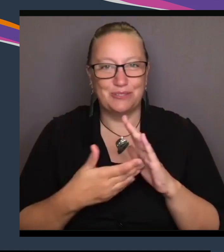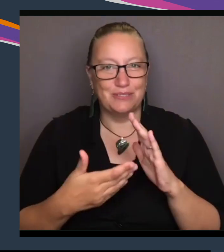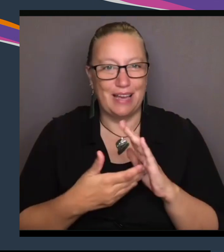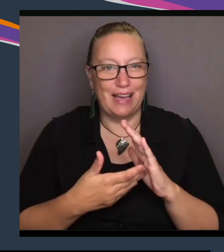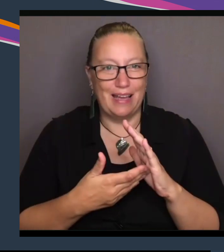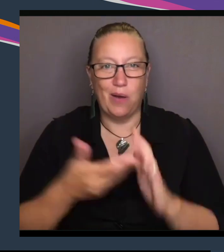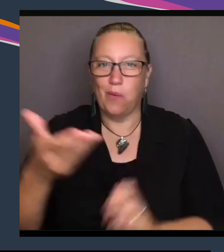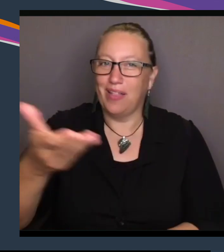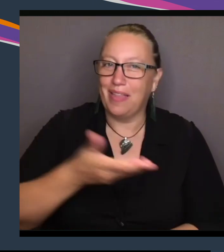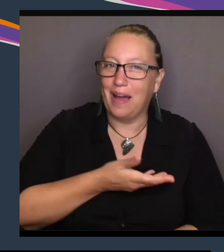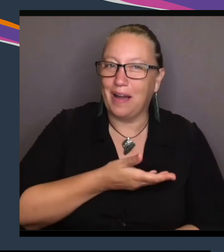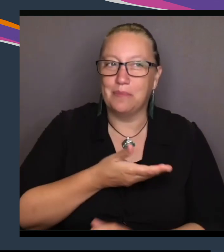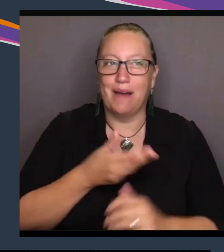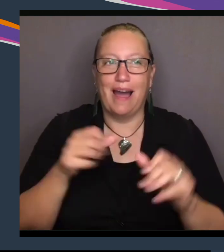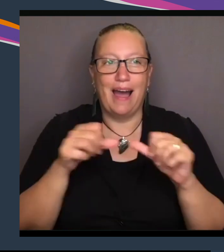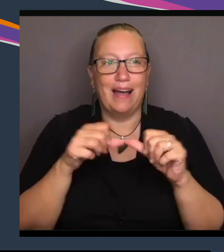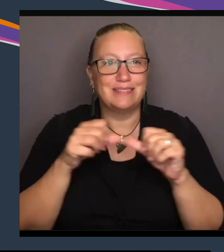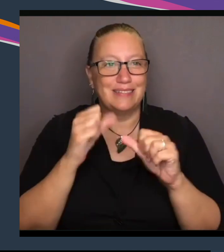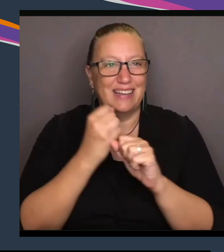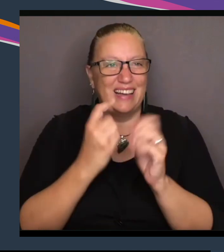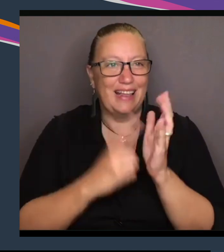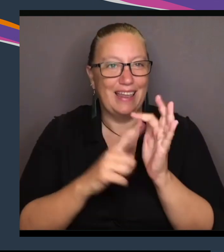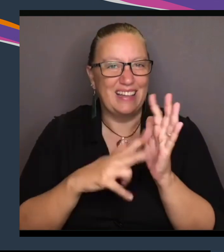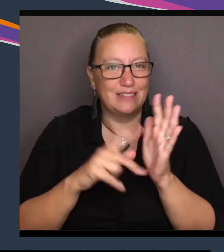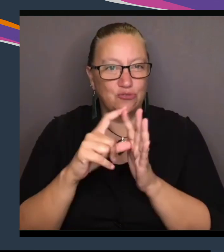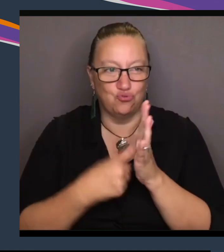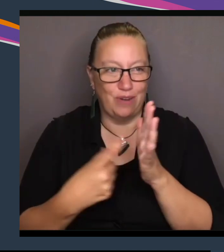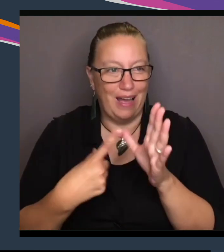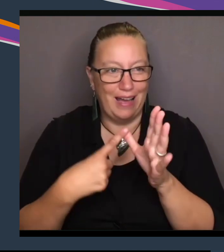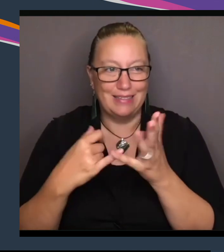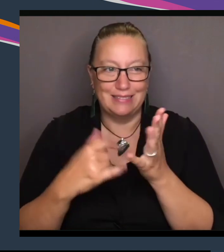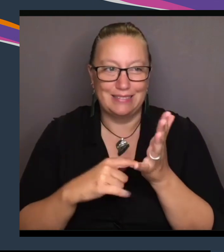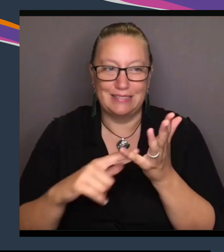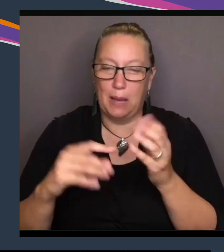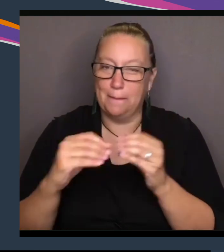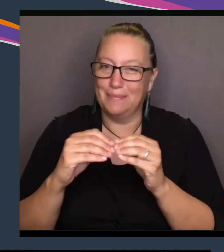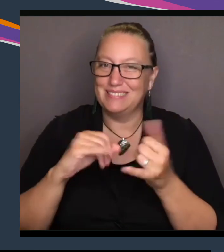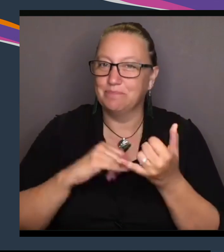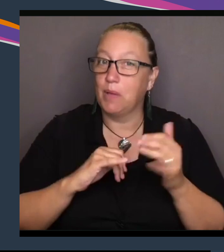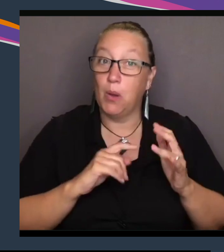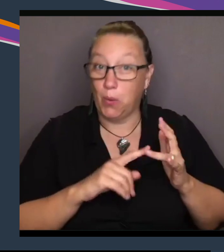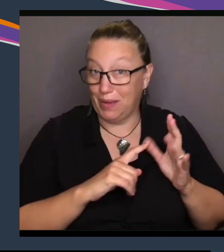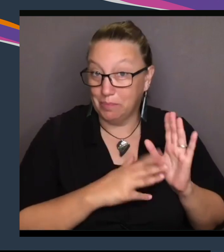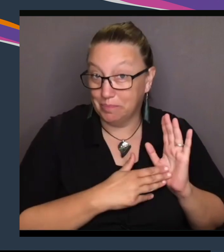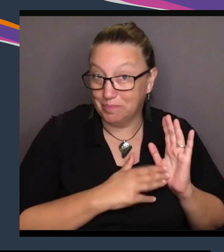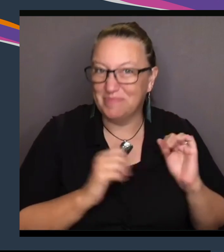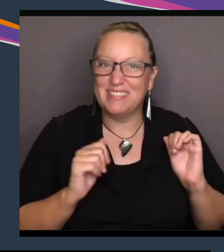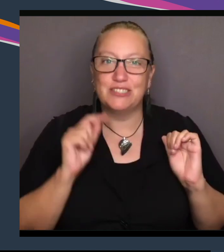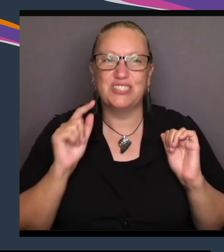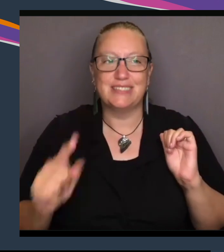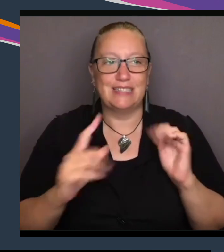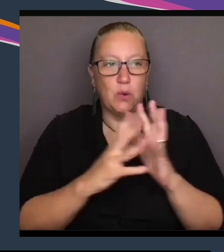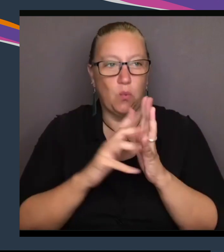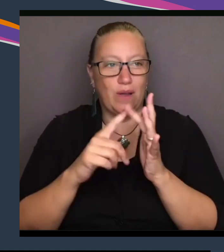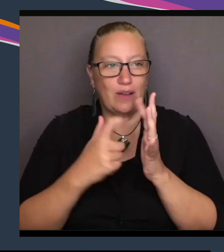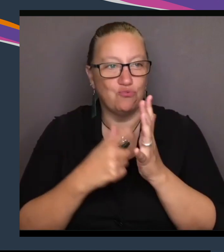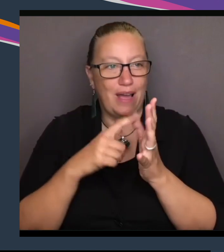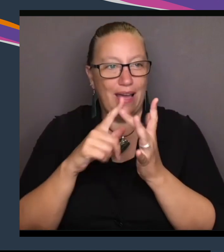Glendra. Auntie Glendra Stubbs, OAM, is a Wiradjuri elder from